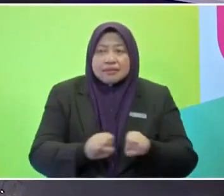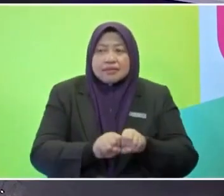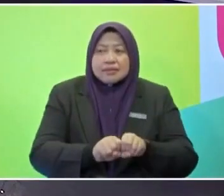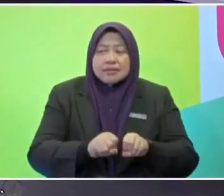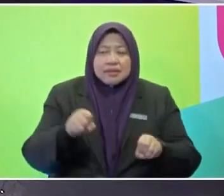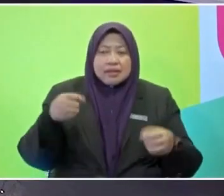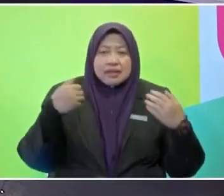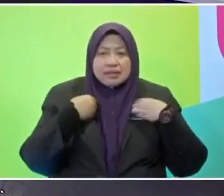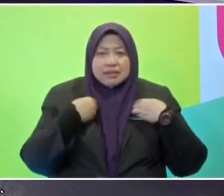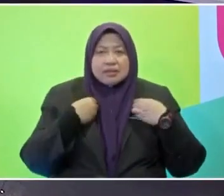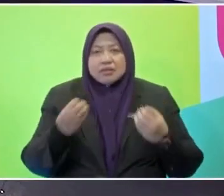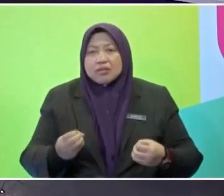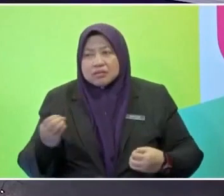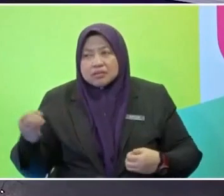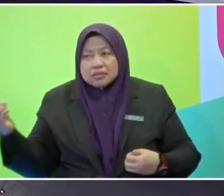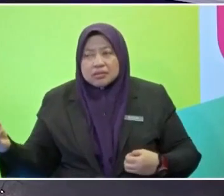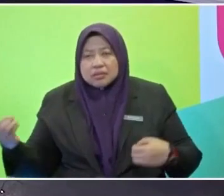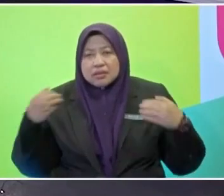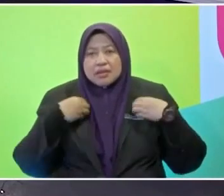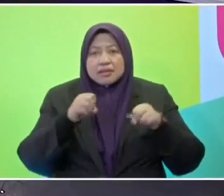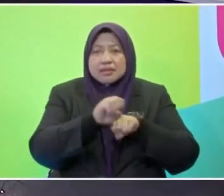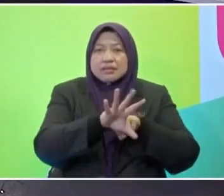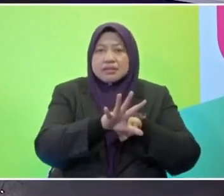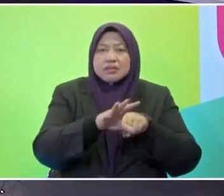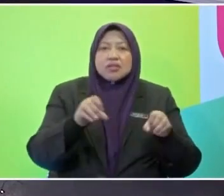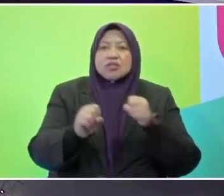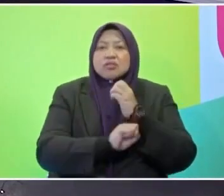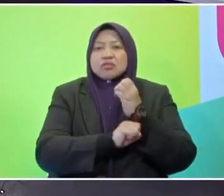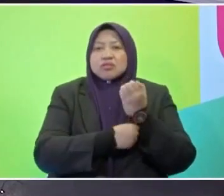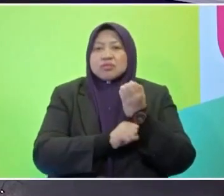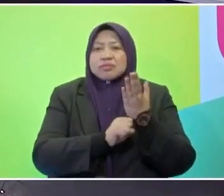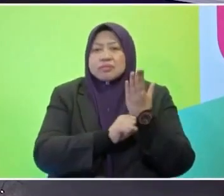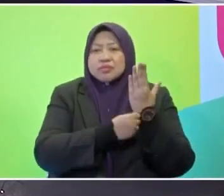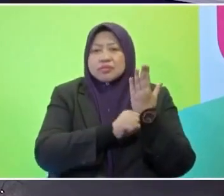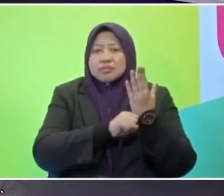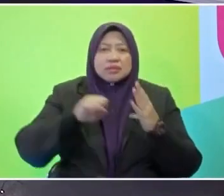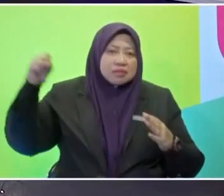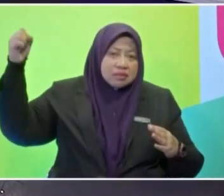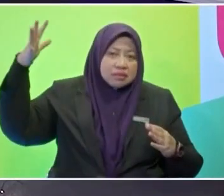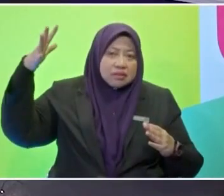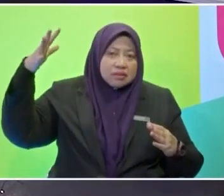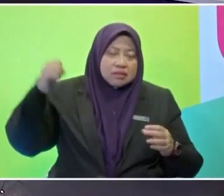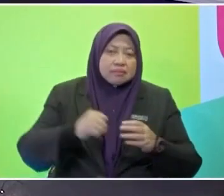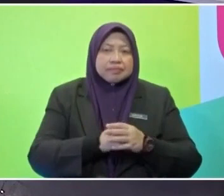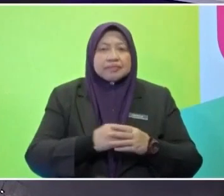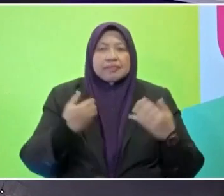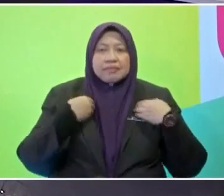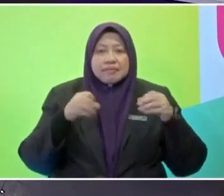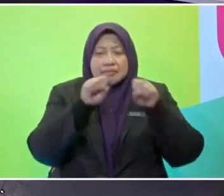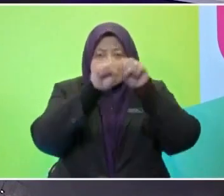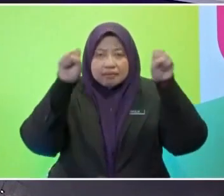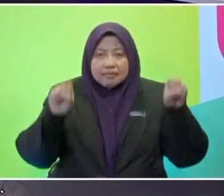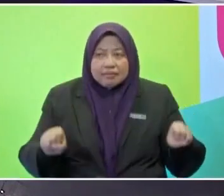object. And we have the light source. So this is the light source, the object and the screen.